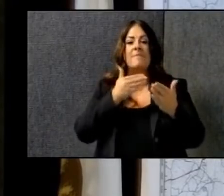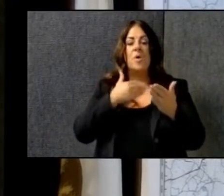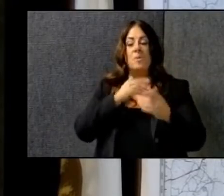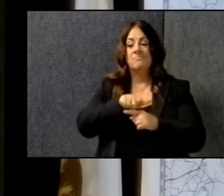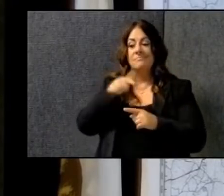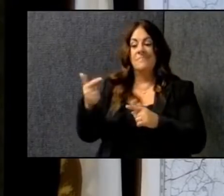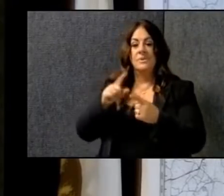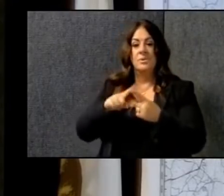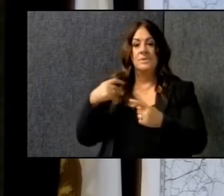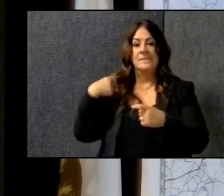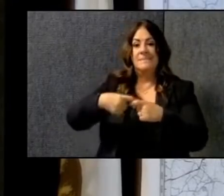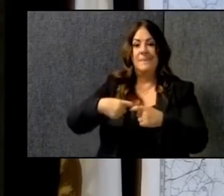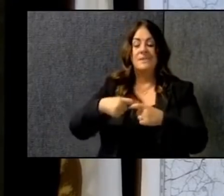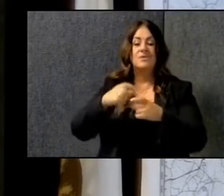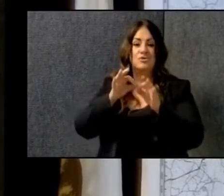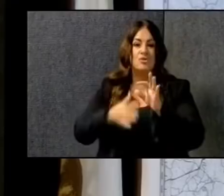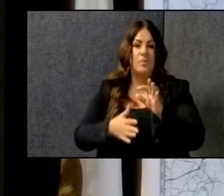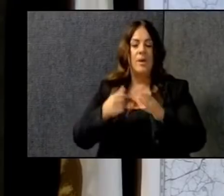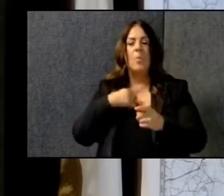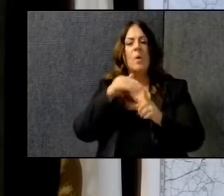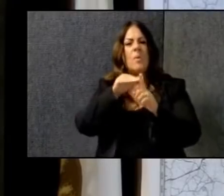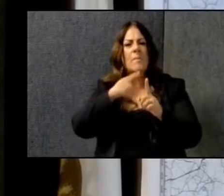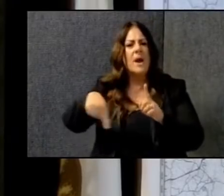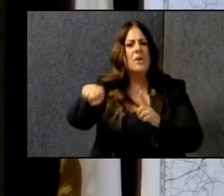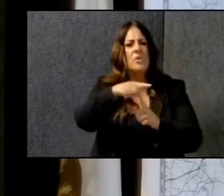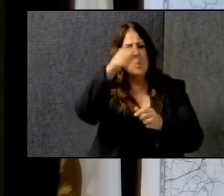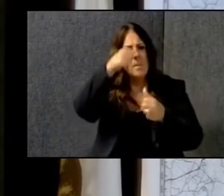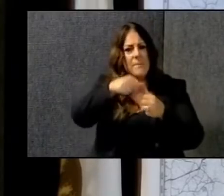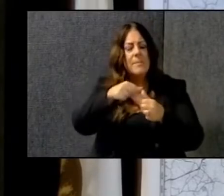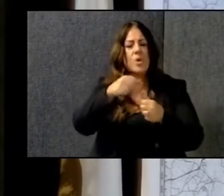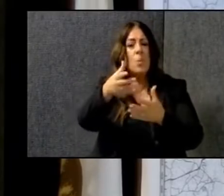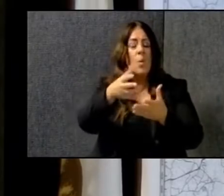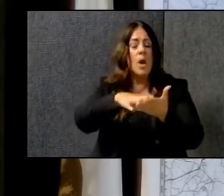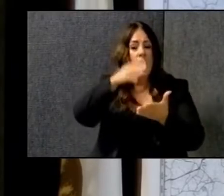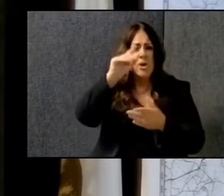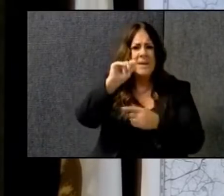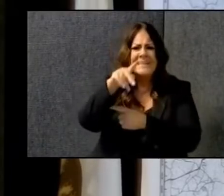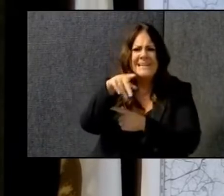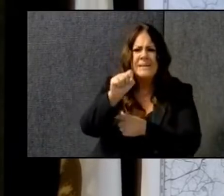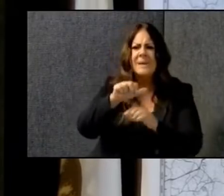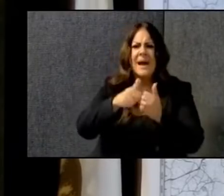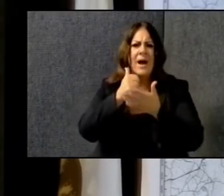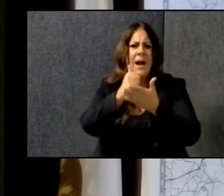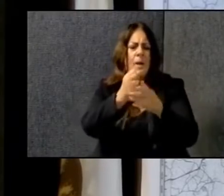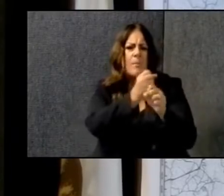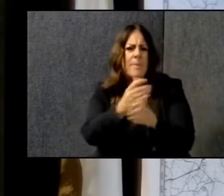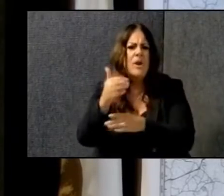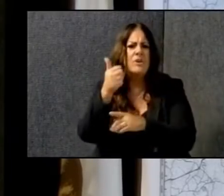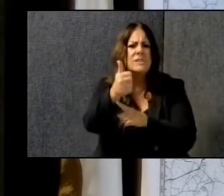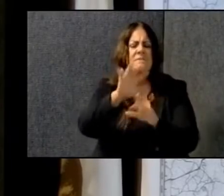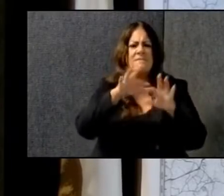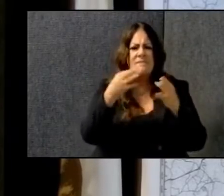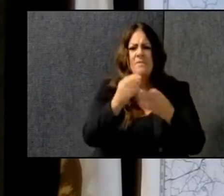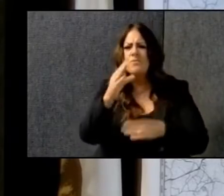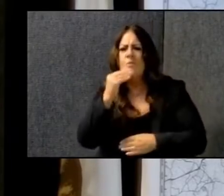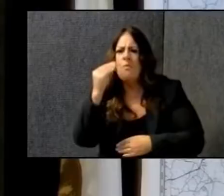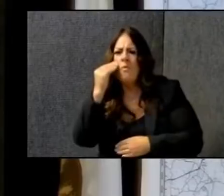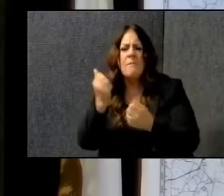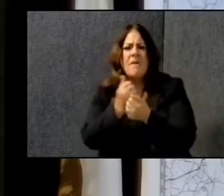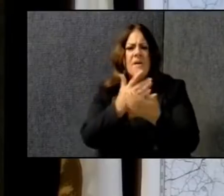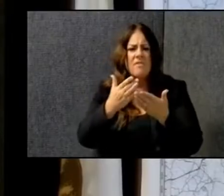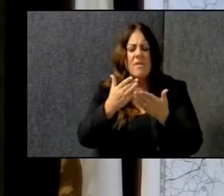our Spanish language translator, I would like to remind you that for tips on what you can do to prepare yourselves, your families, and of course your